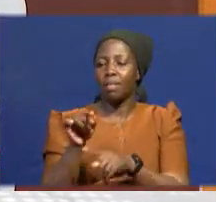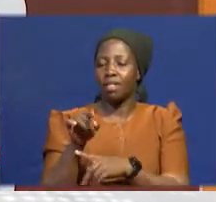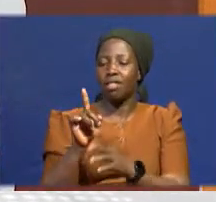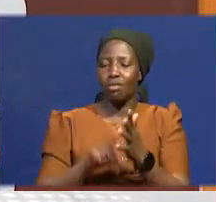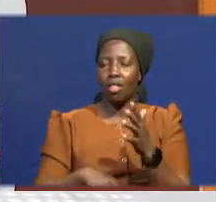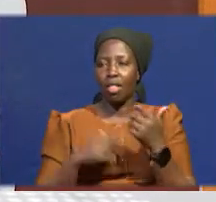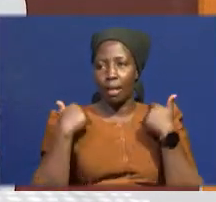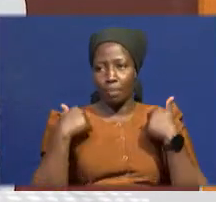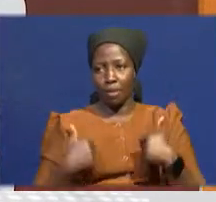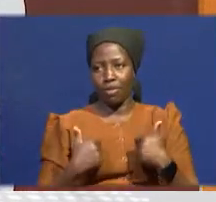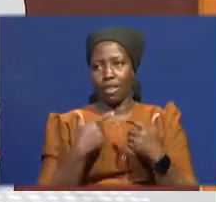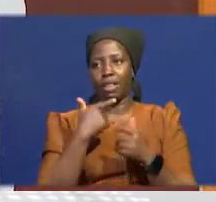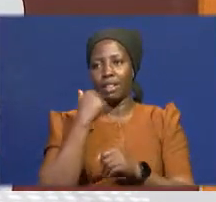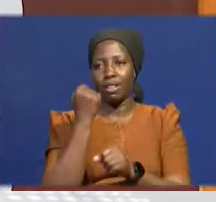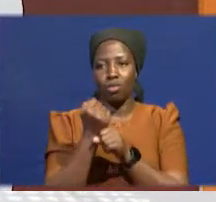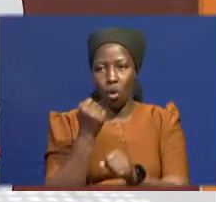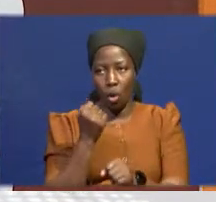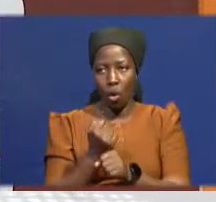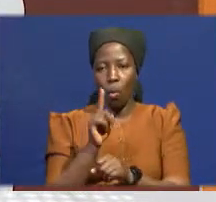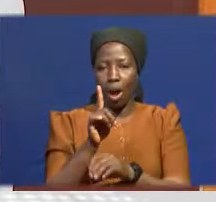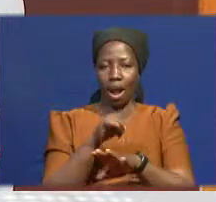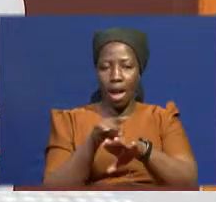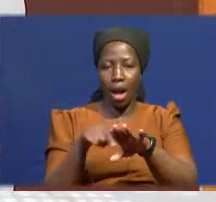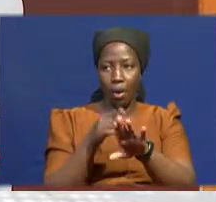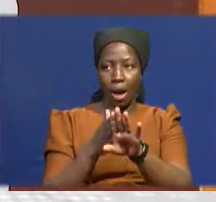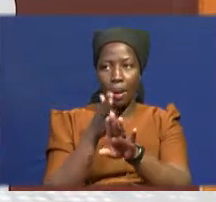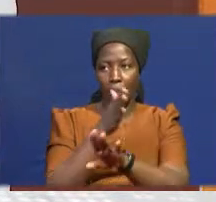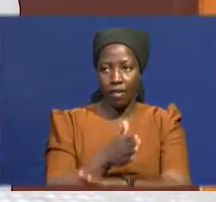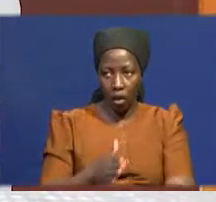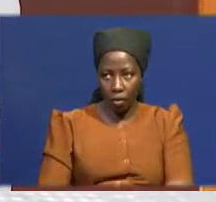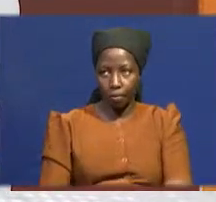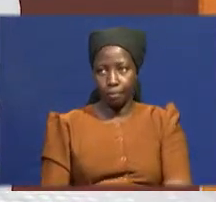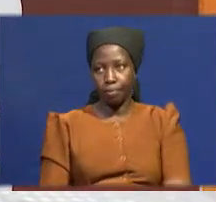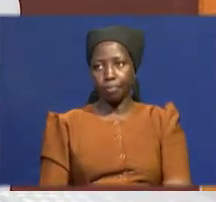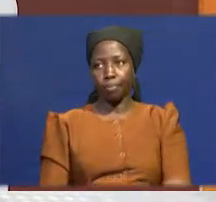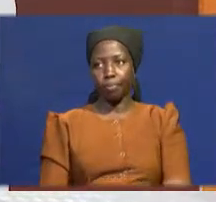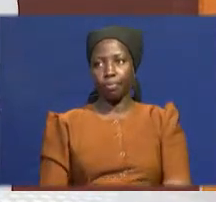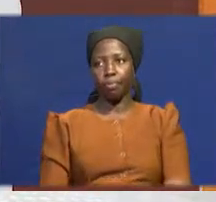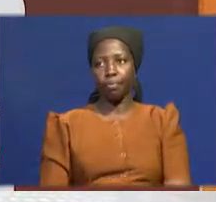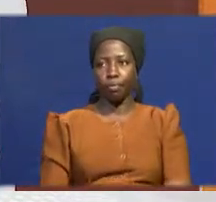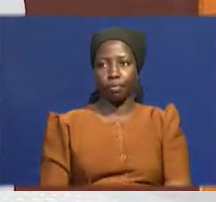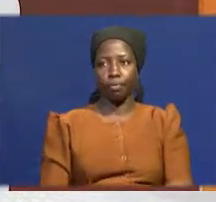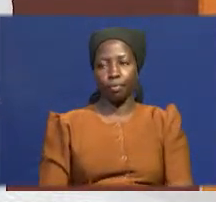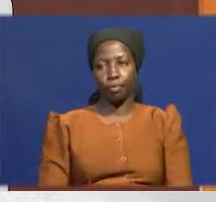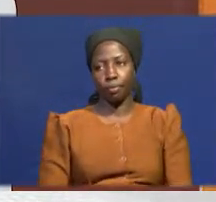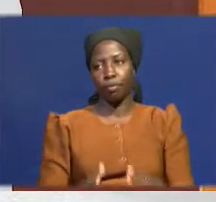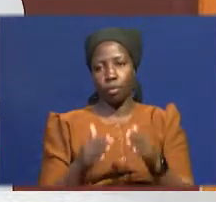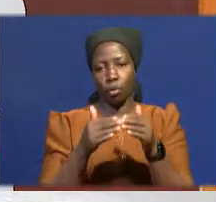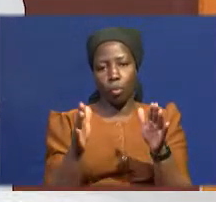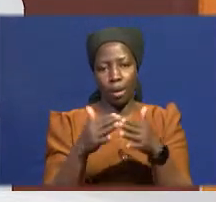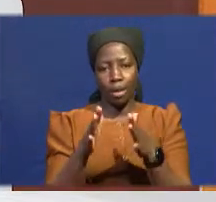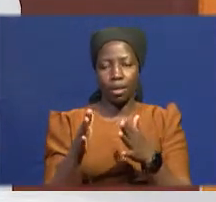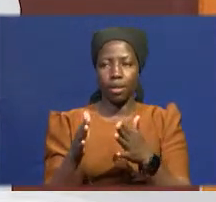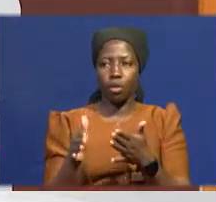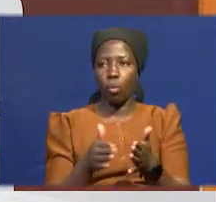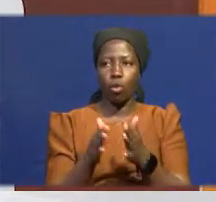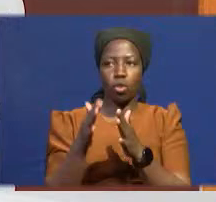do an hour before, and I basically open up the stage for the rest of the